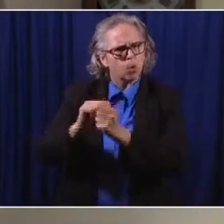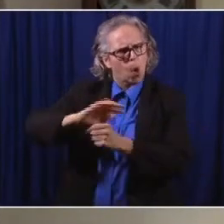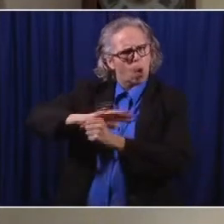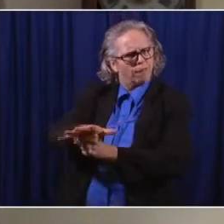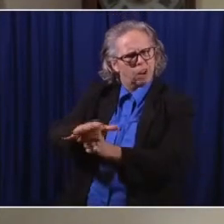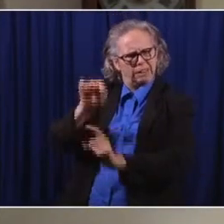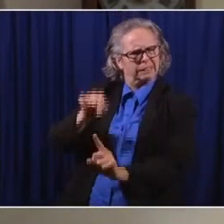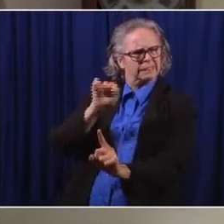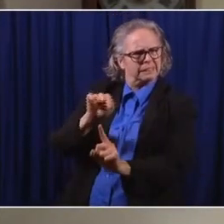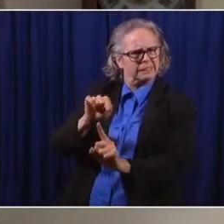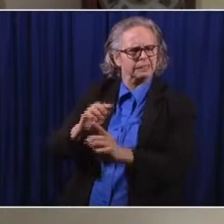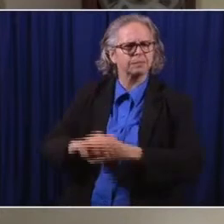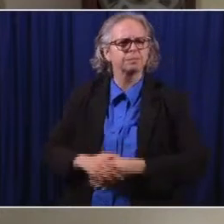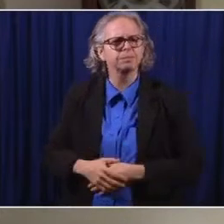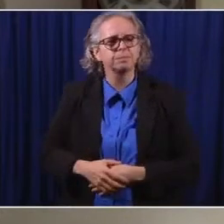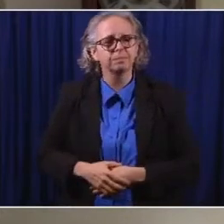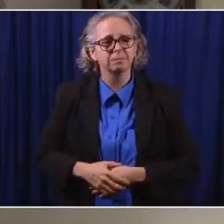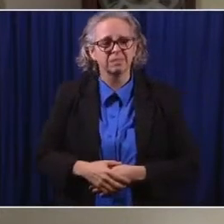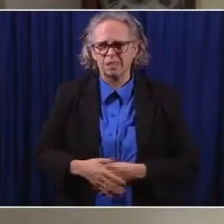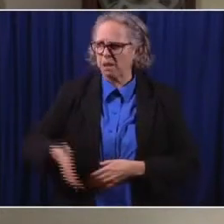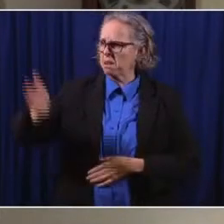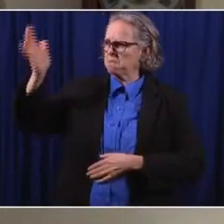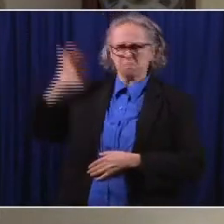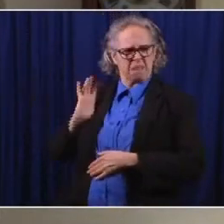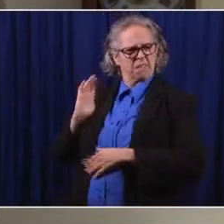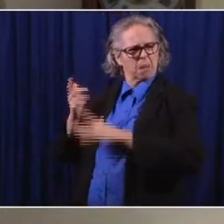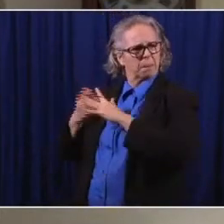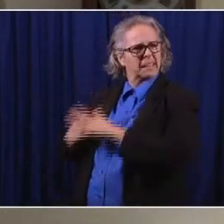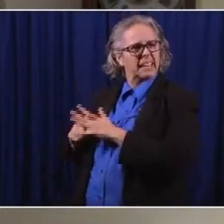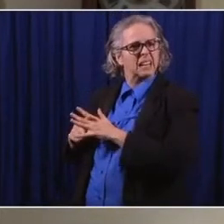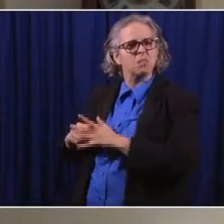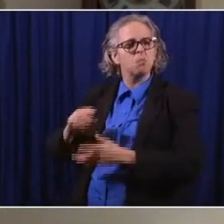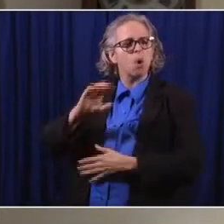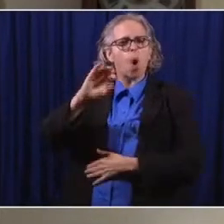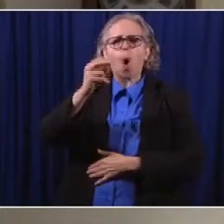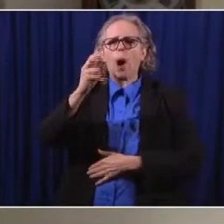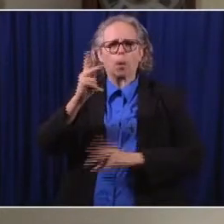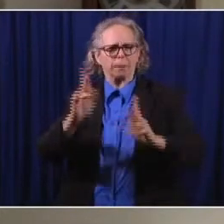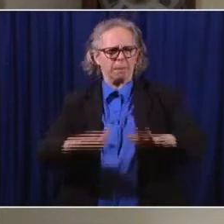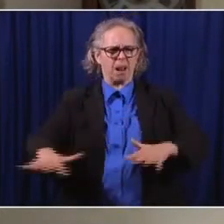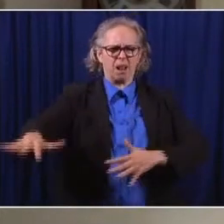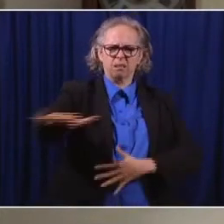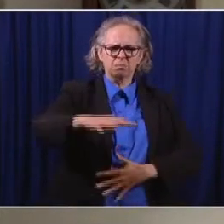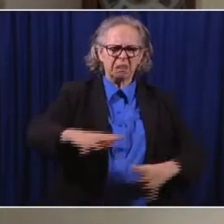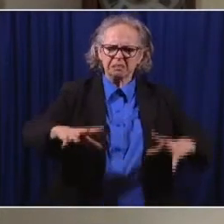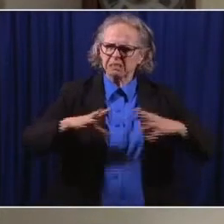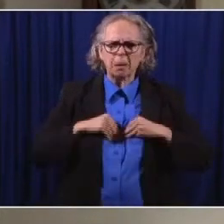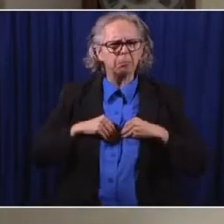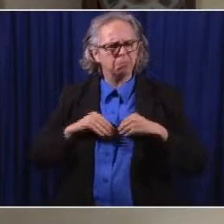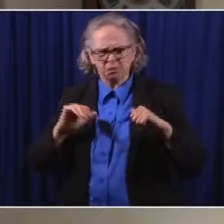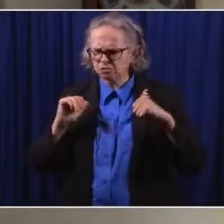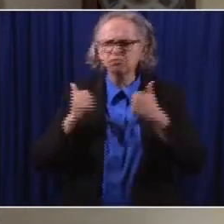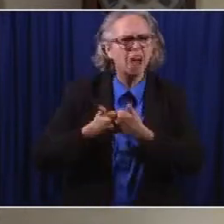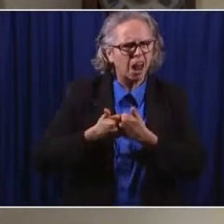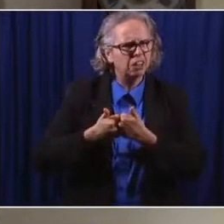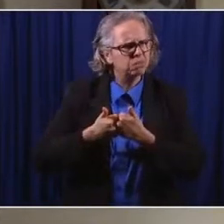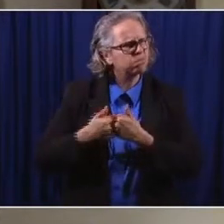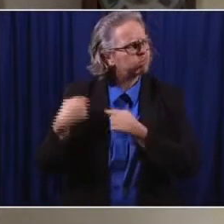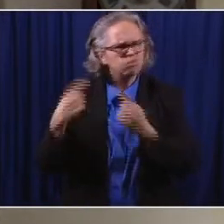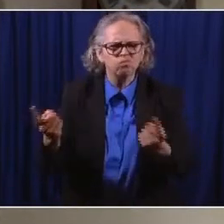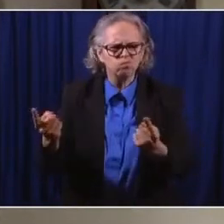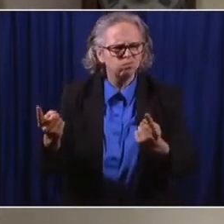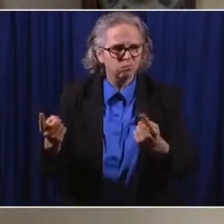Ohioans from the beginning have stepped up. You have stepped up. And although we have had great tragedy,